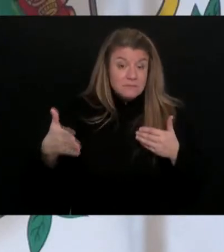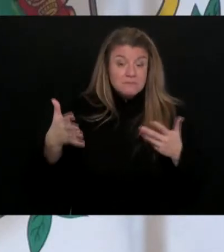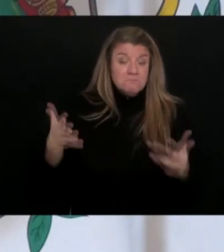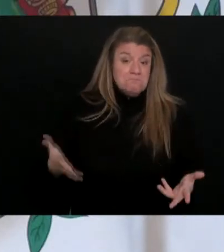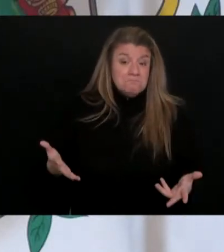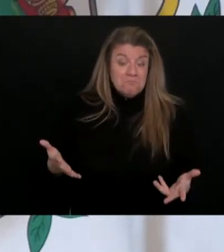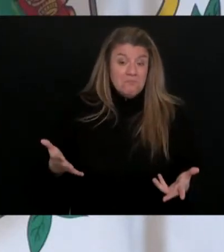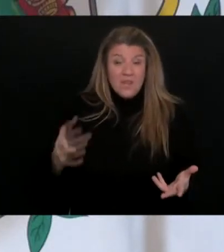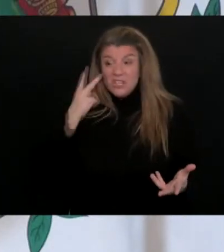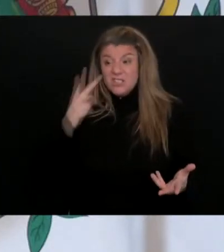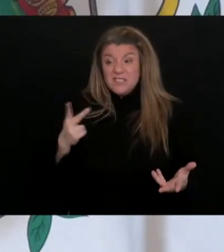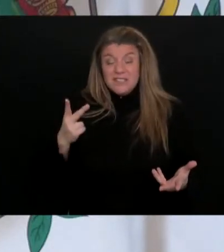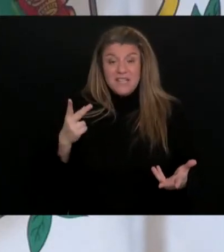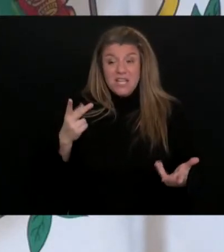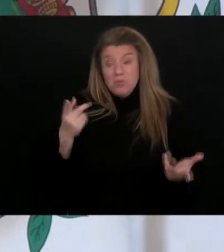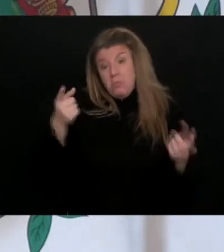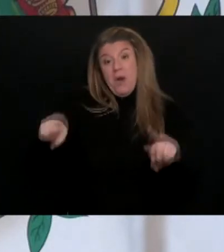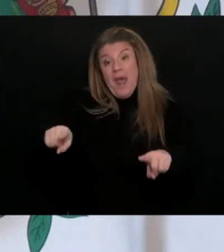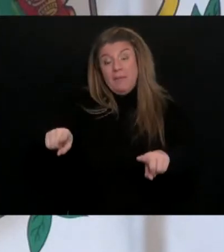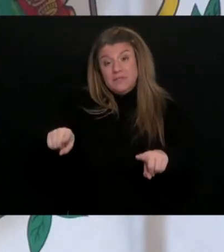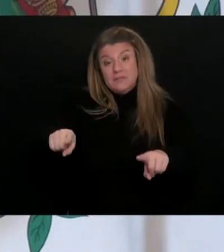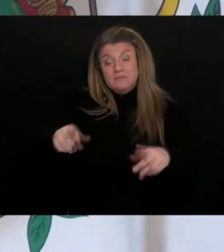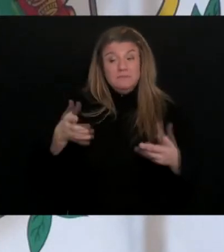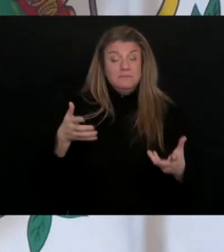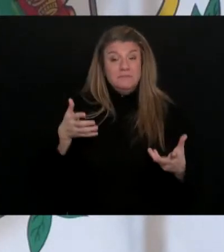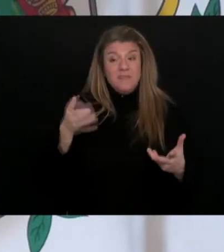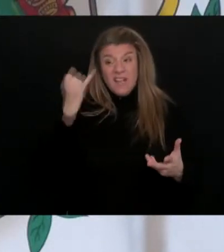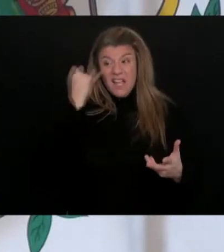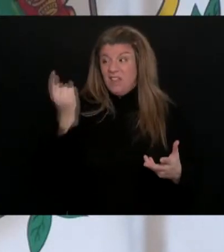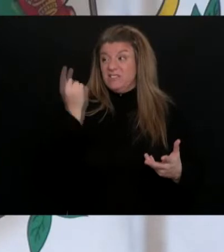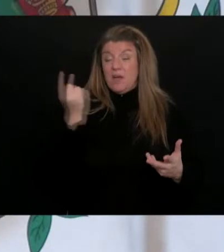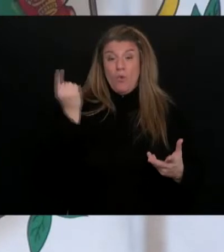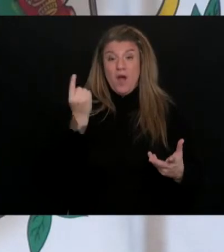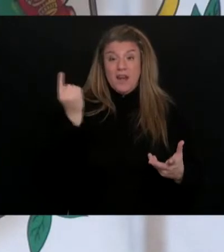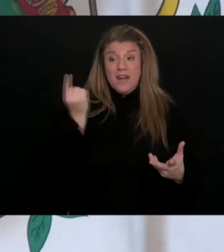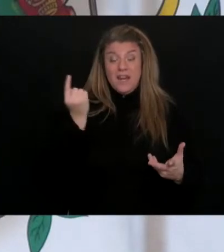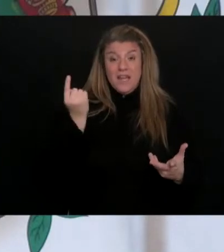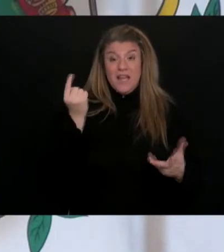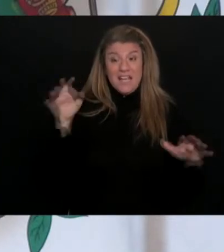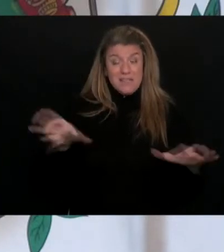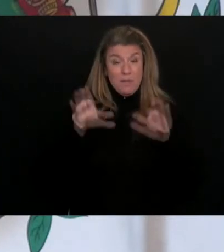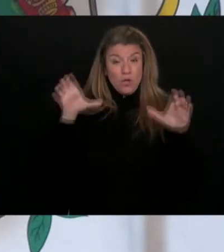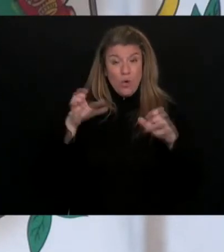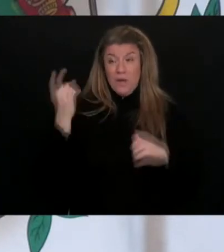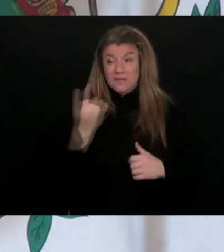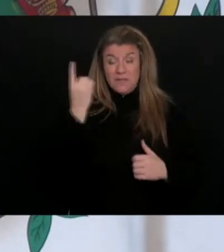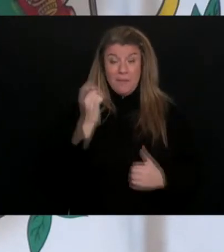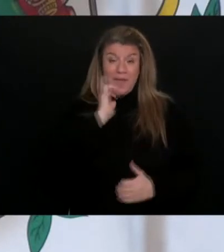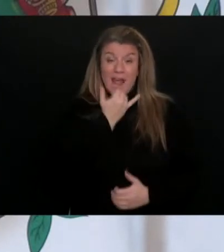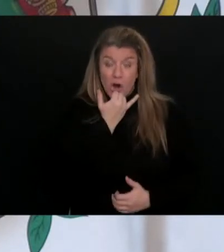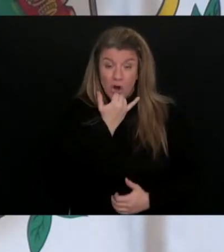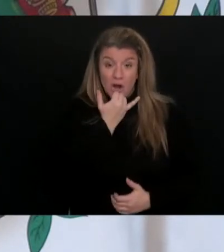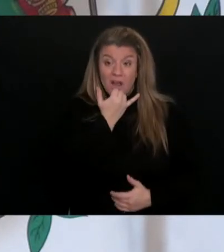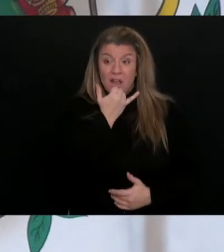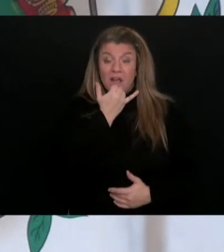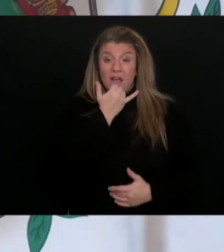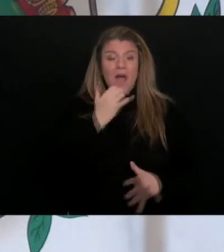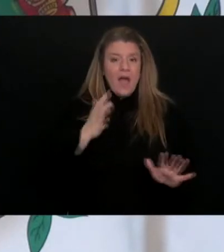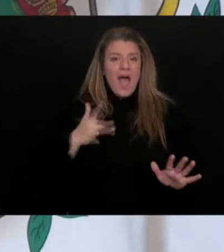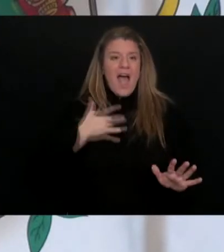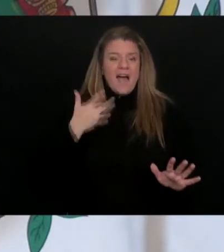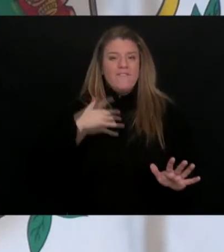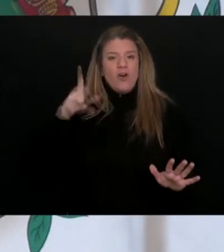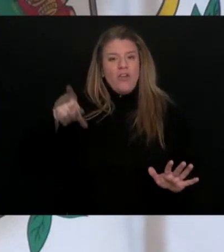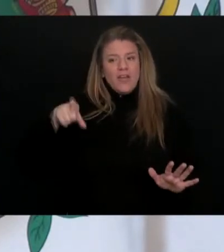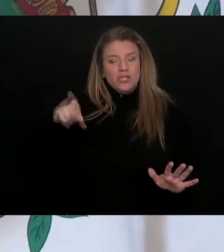see the outcomes and everything. And if someone has been doing something in error and everything, then I think they should